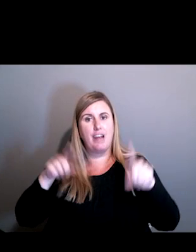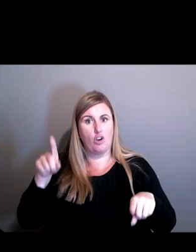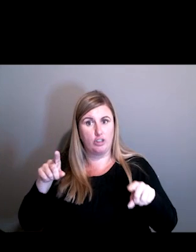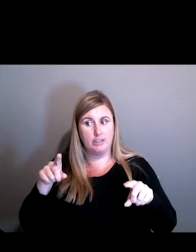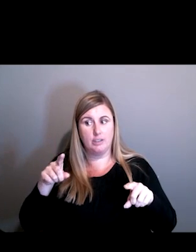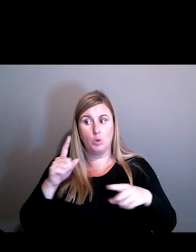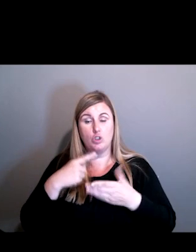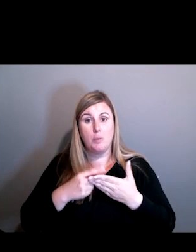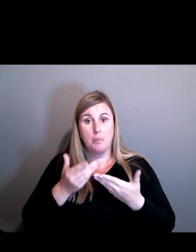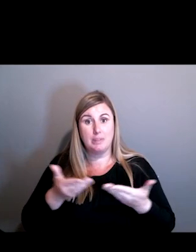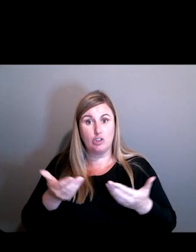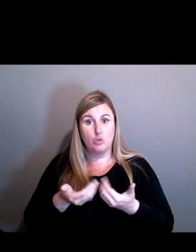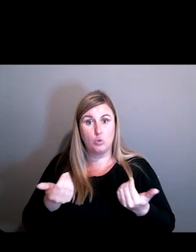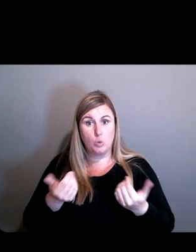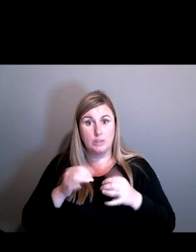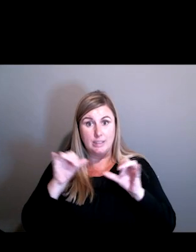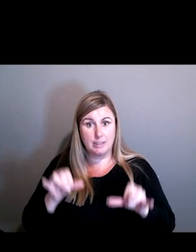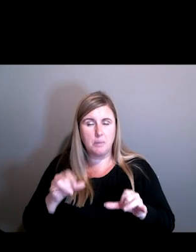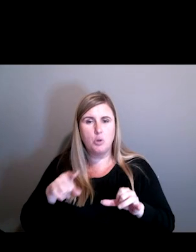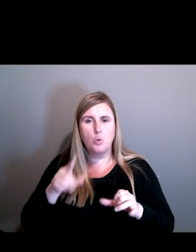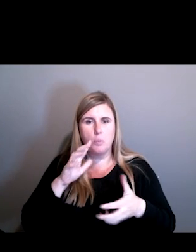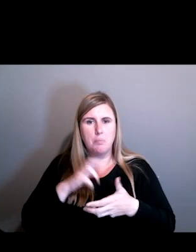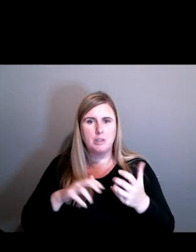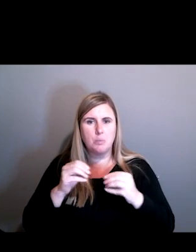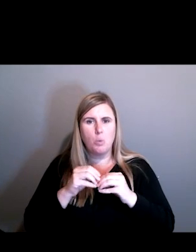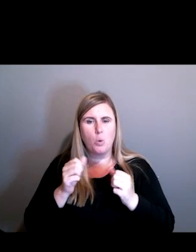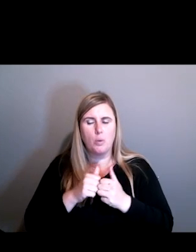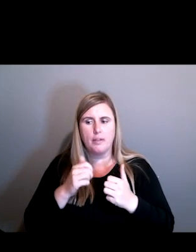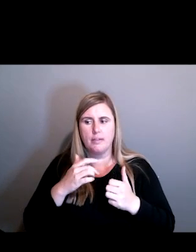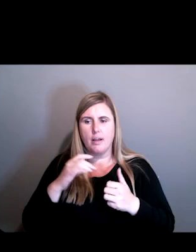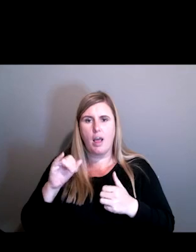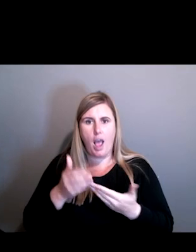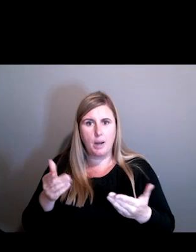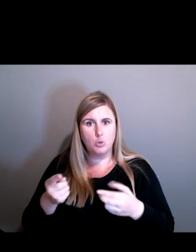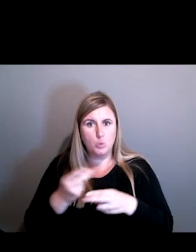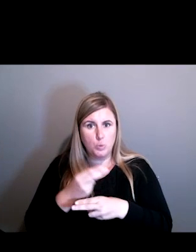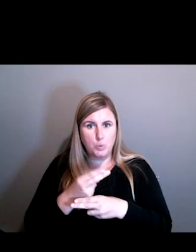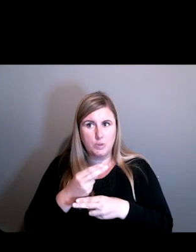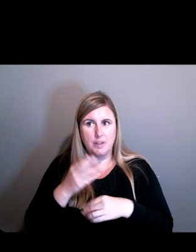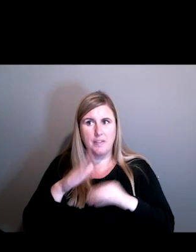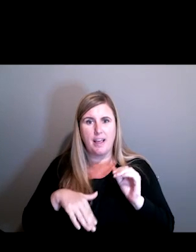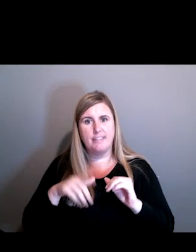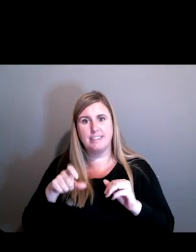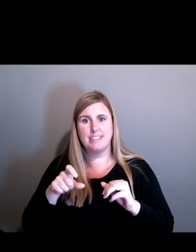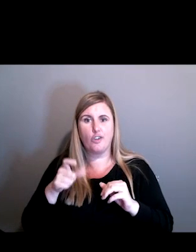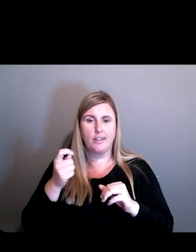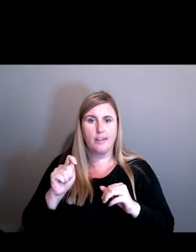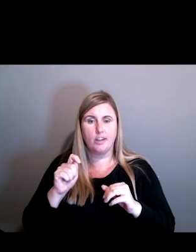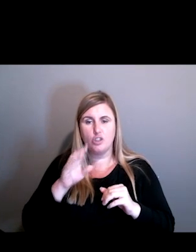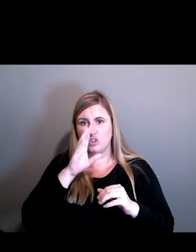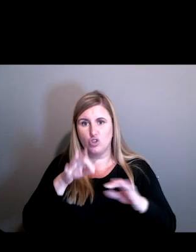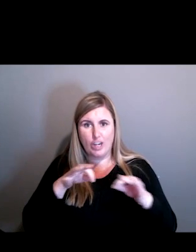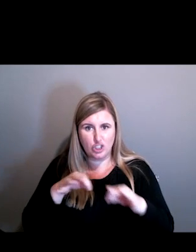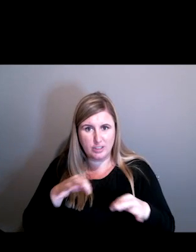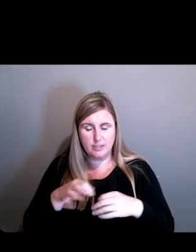actually helps you mix and vary the tasks. When you're talking about a material sort kind of system, you're mixing more with the items that you